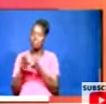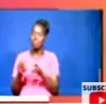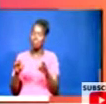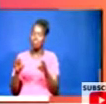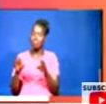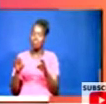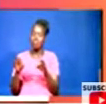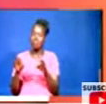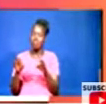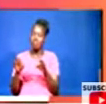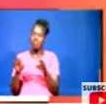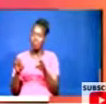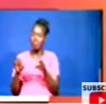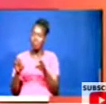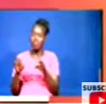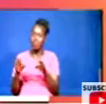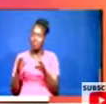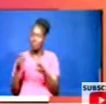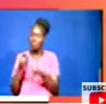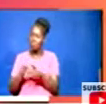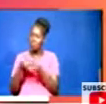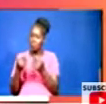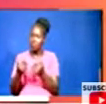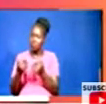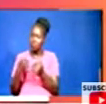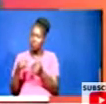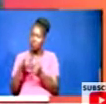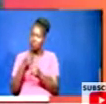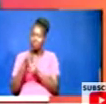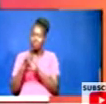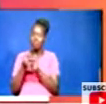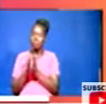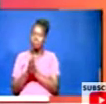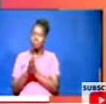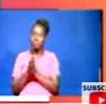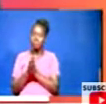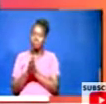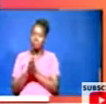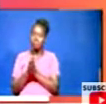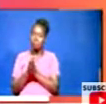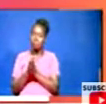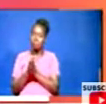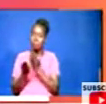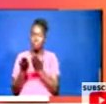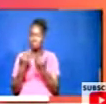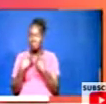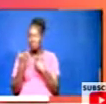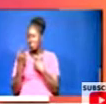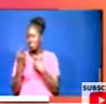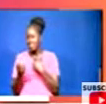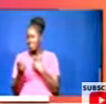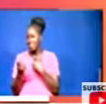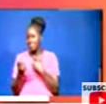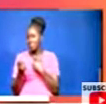addressed. And it's high time we dealt with we might be having small